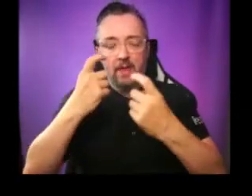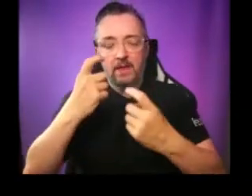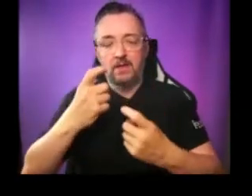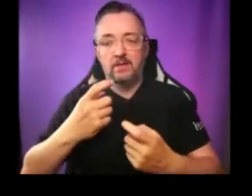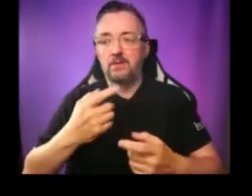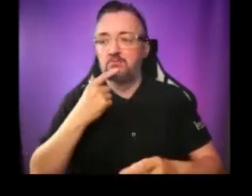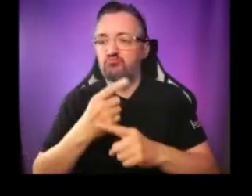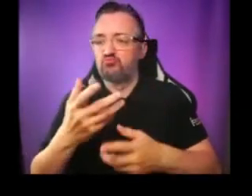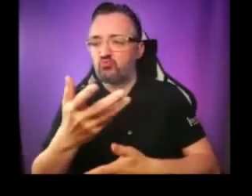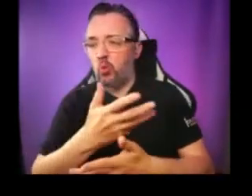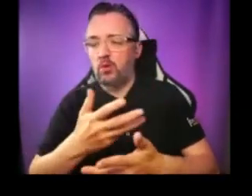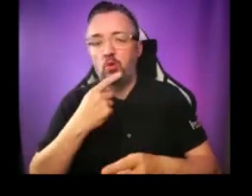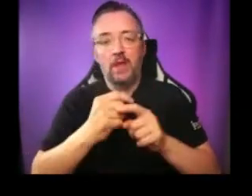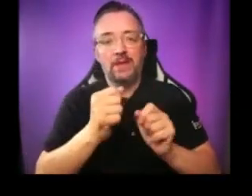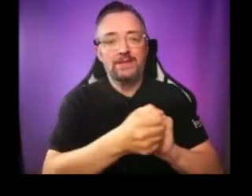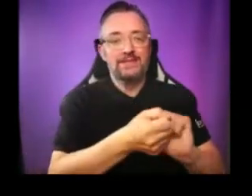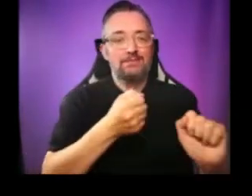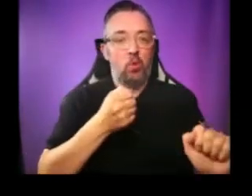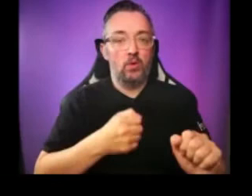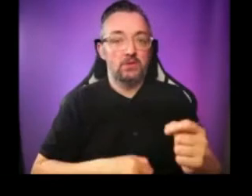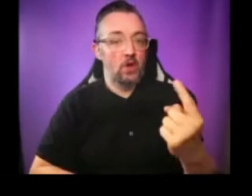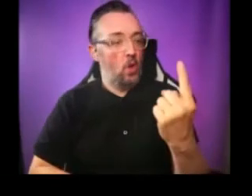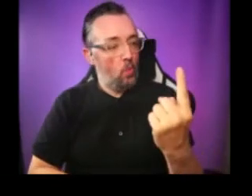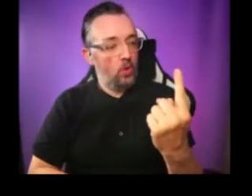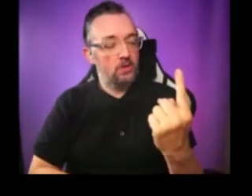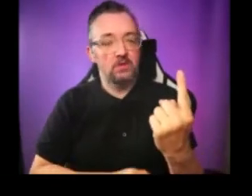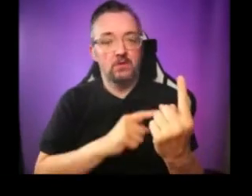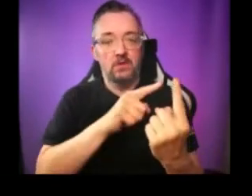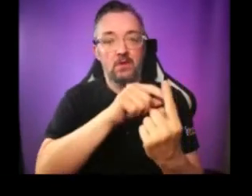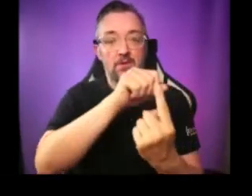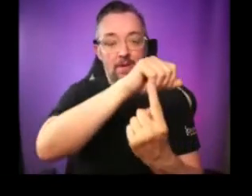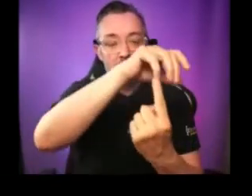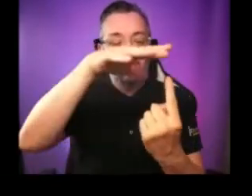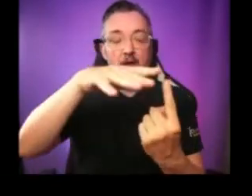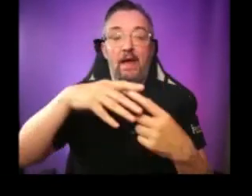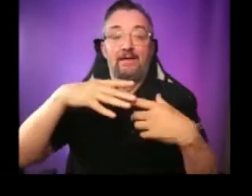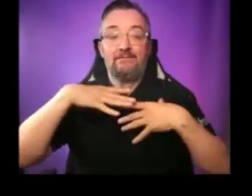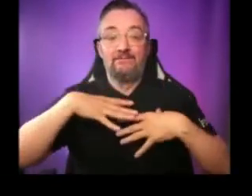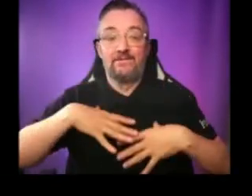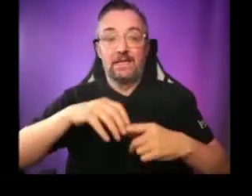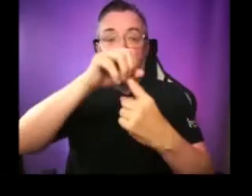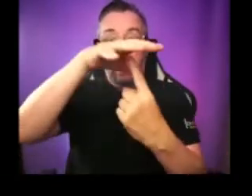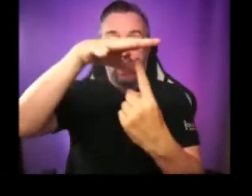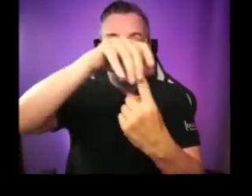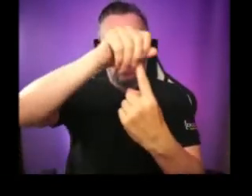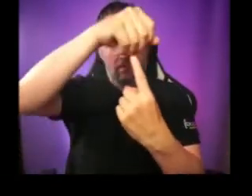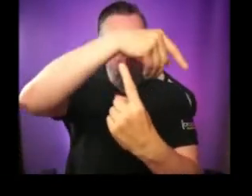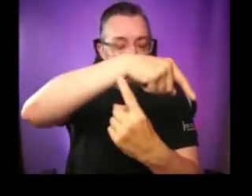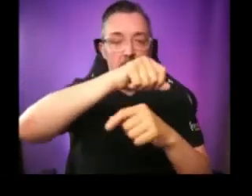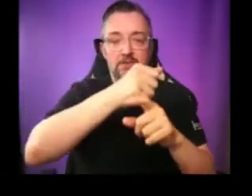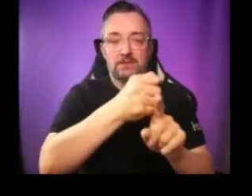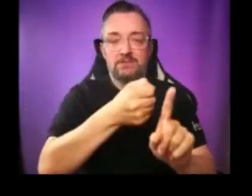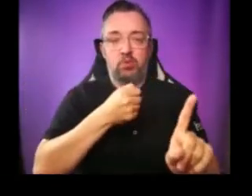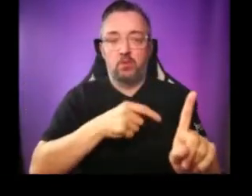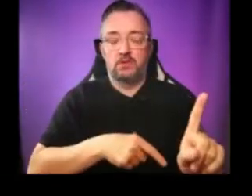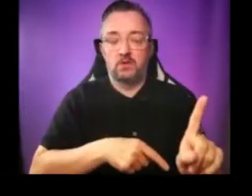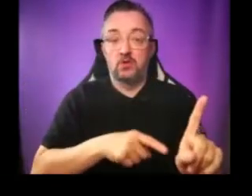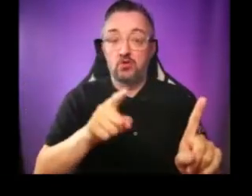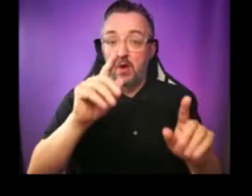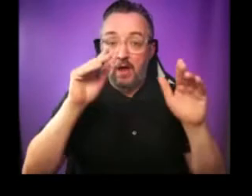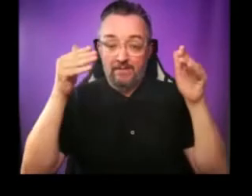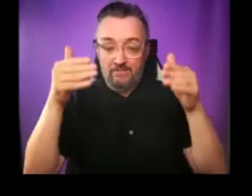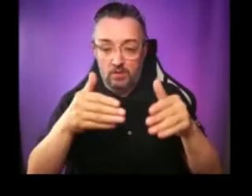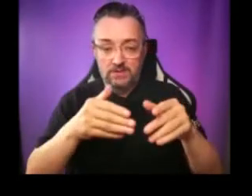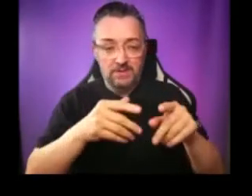about describing sport as one of those modes under the umbrella of physical activity or exercise. Because by focusing on all of the different ways we